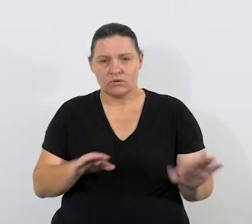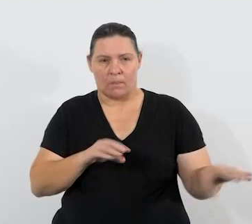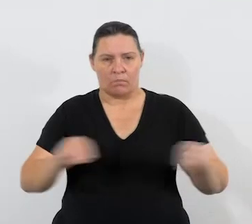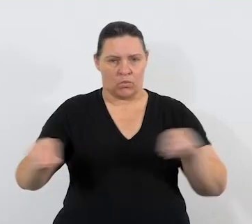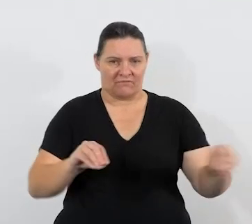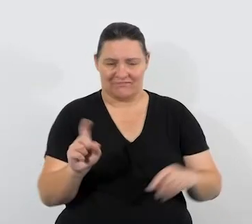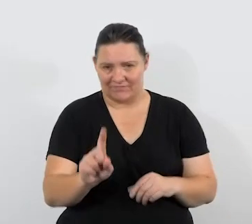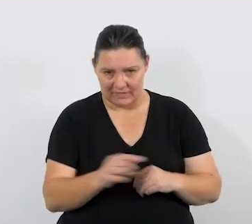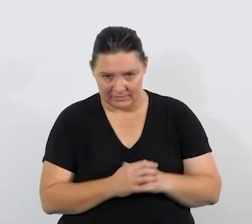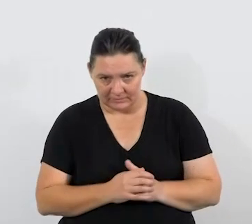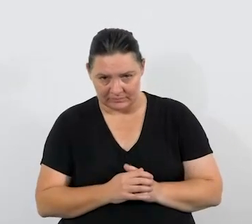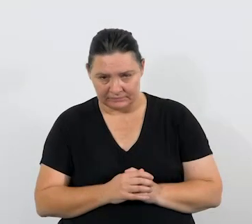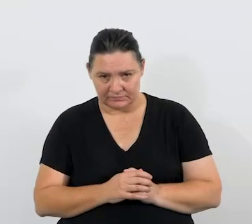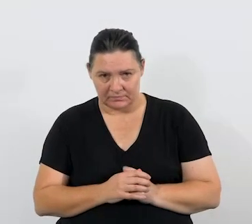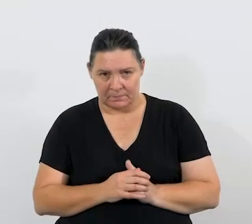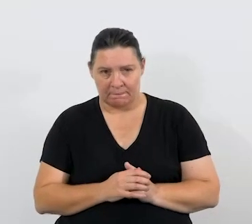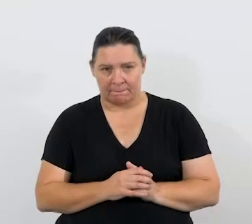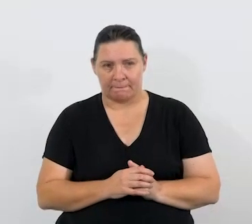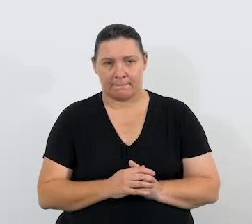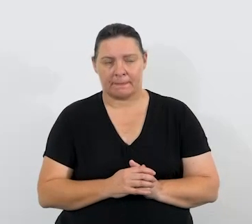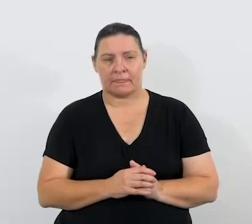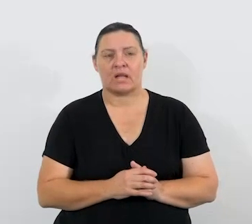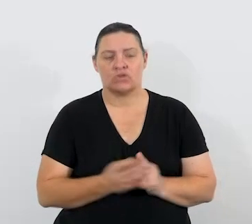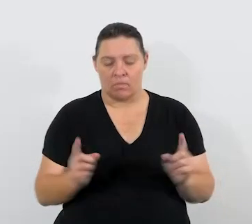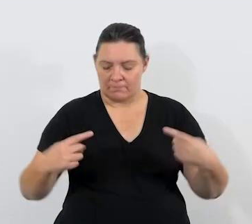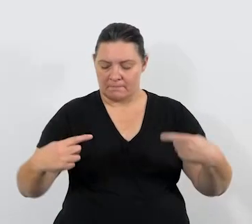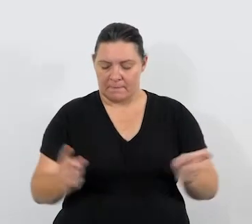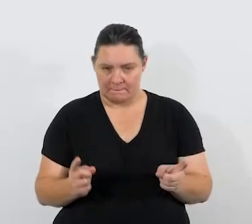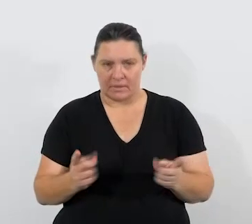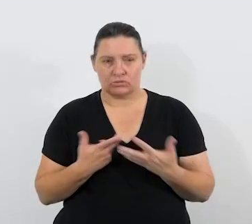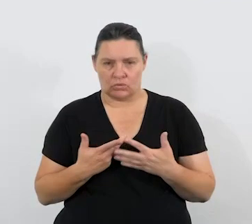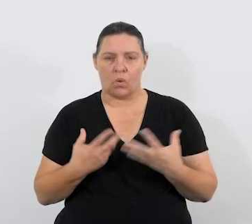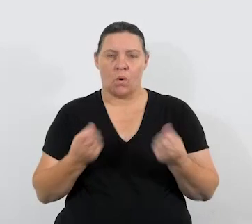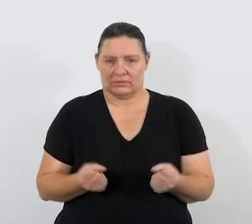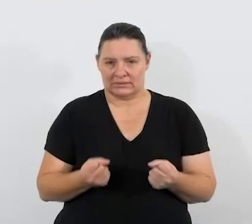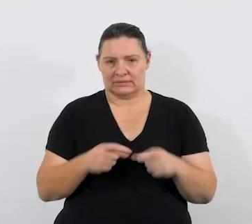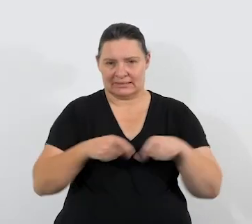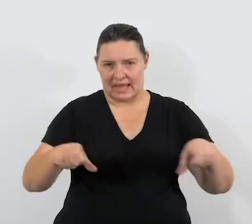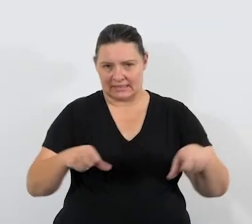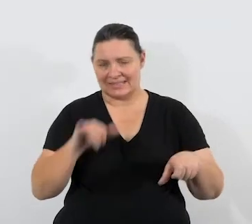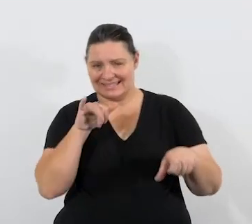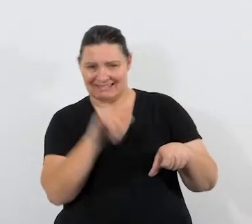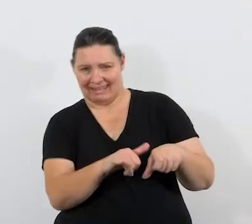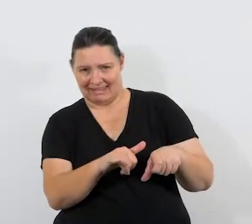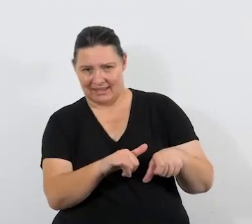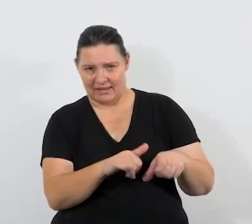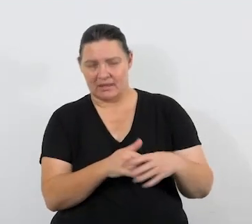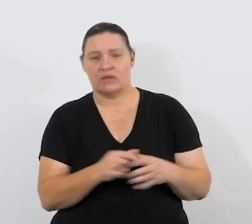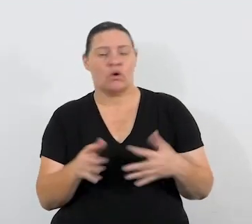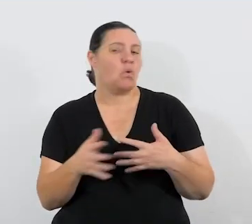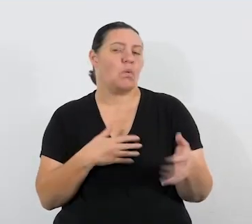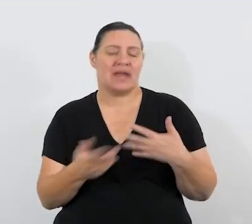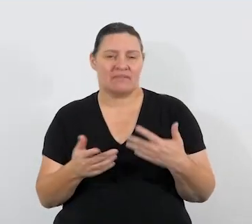to prevent the slide from moving around. So these clips are there to hold the slide on the same place so